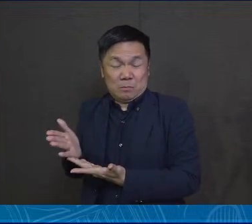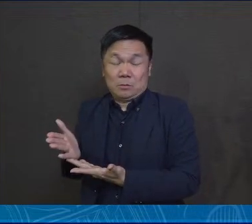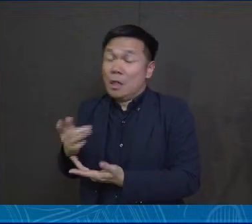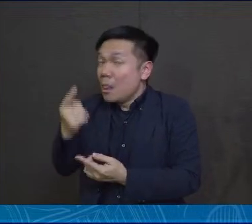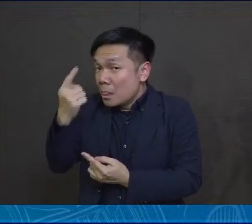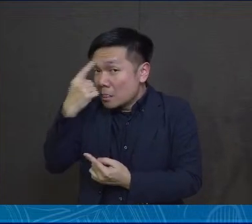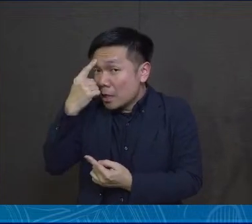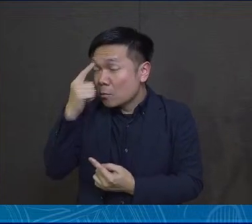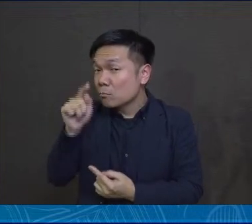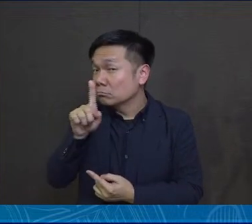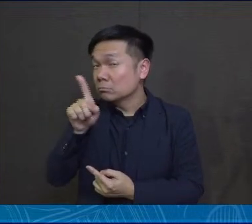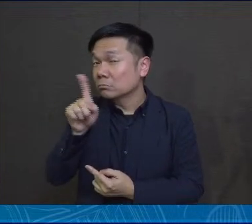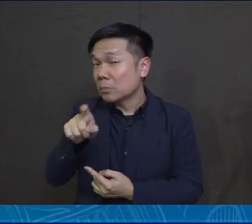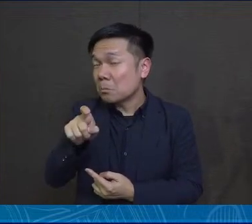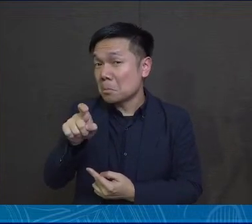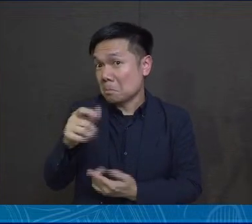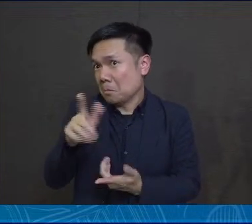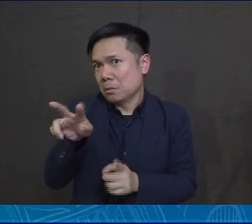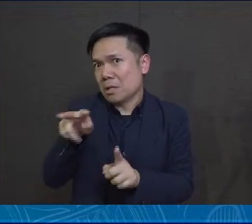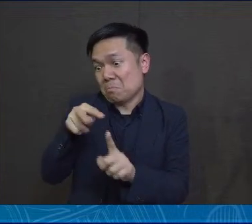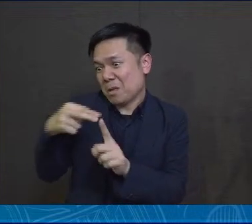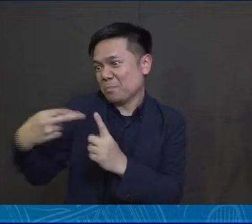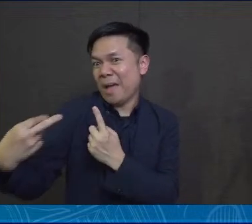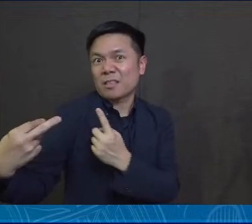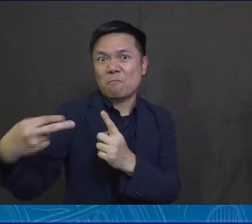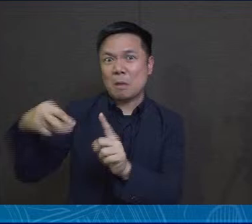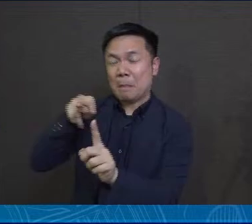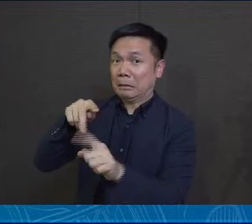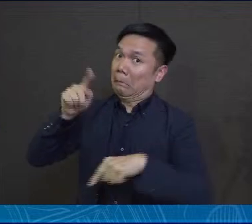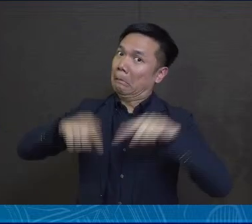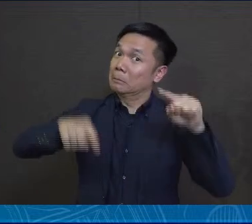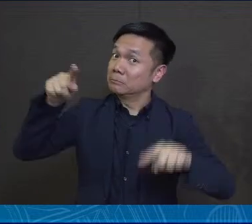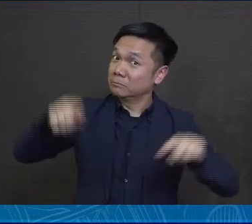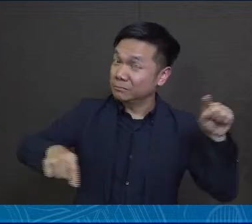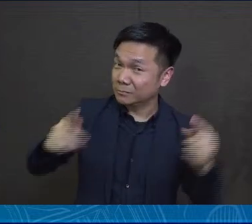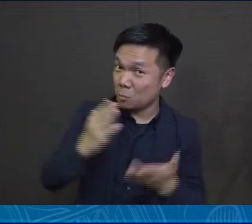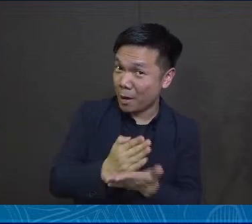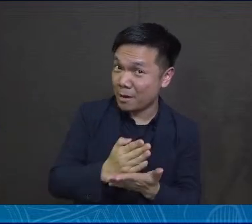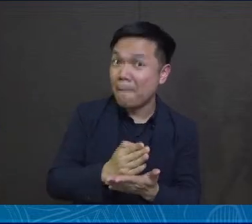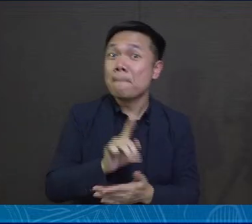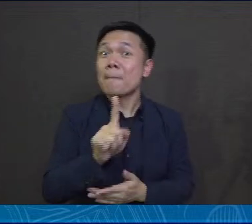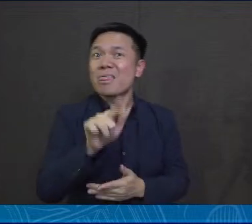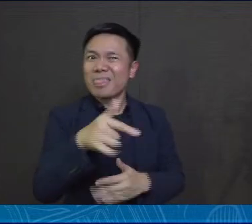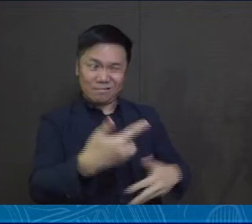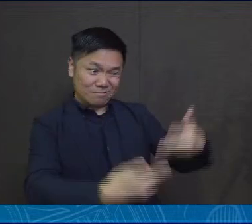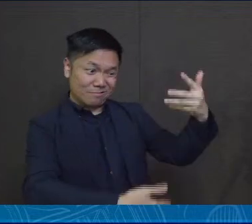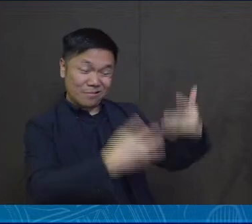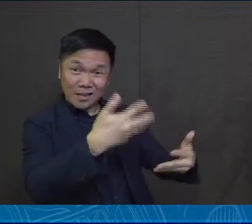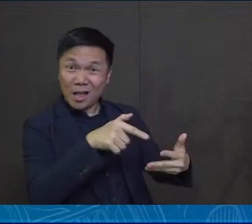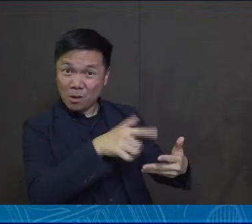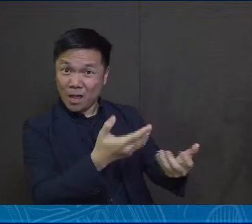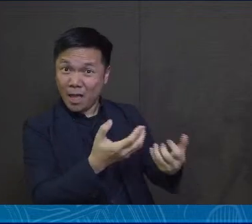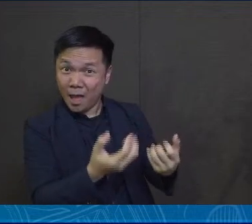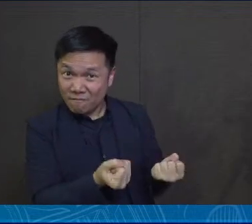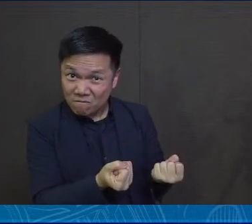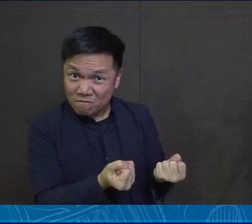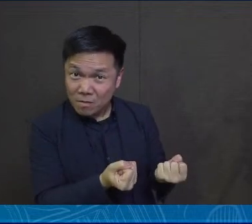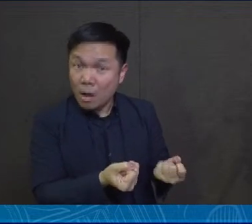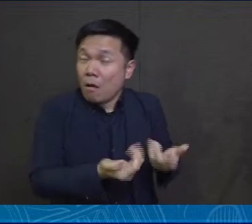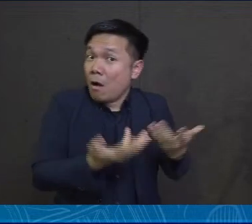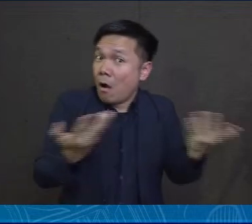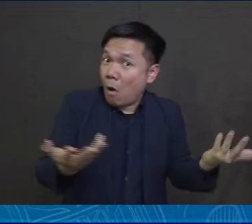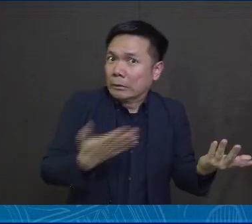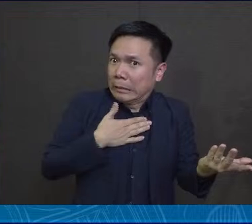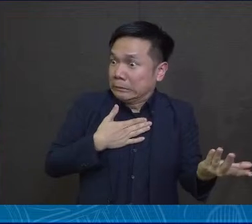questions that can be raised can be various. The other question is, does the data that we're talking about exist already, or is it something that needs to